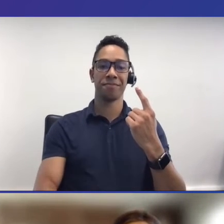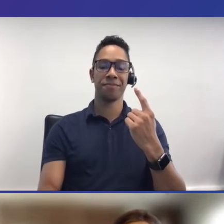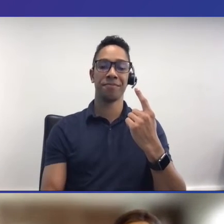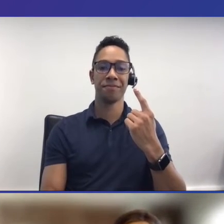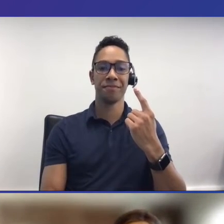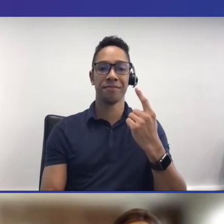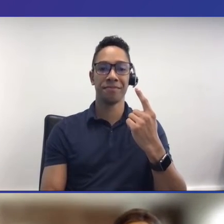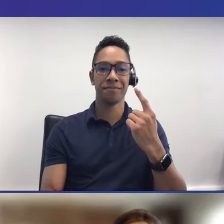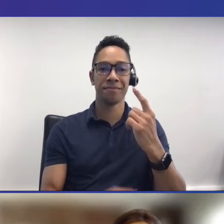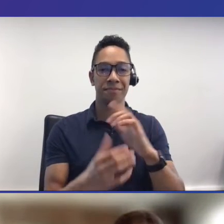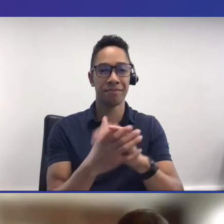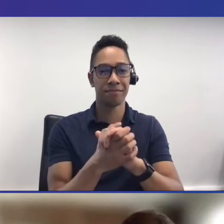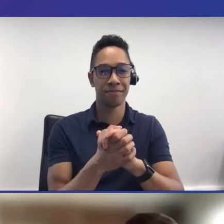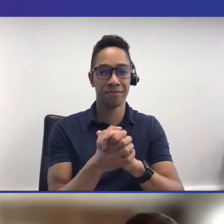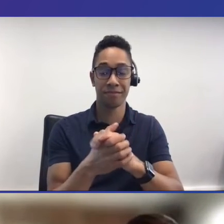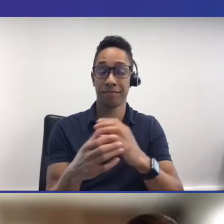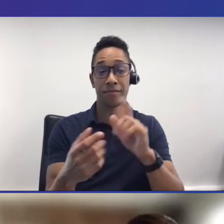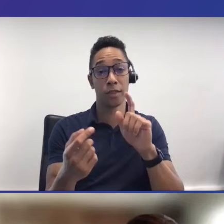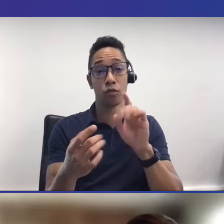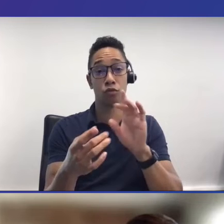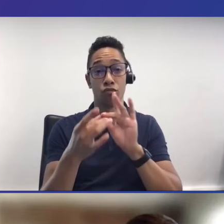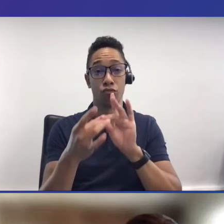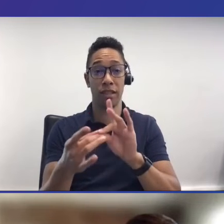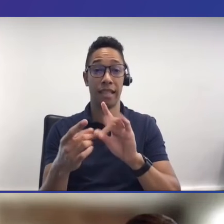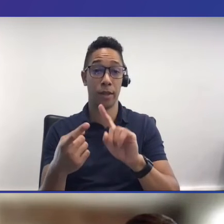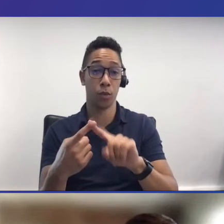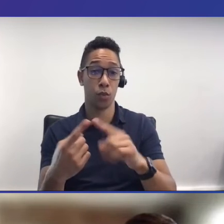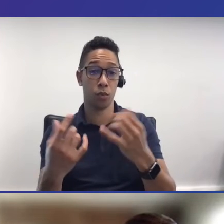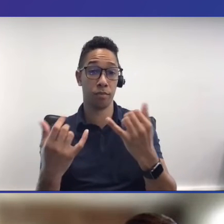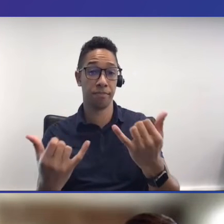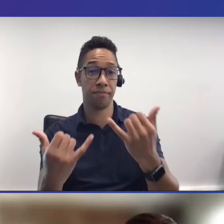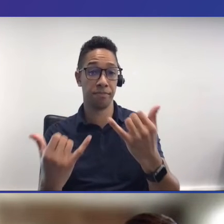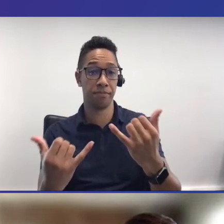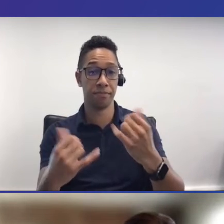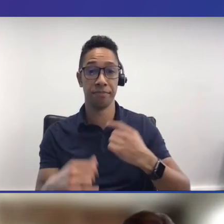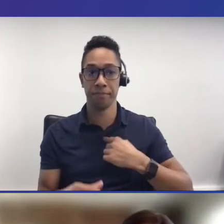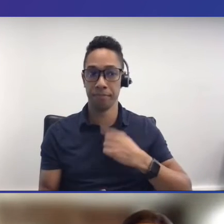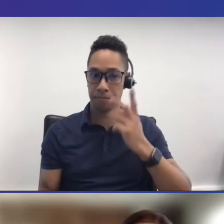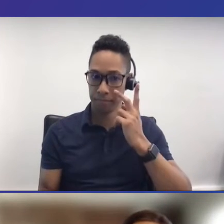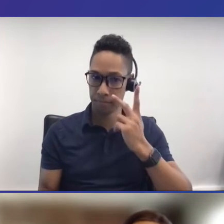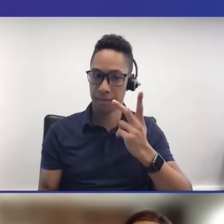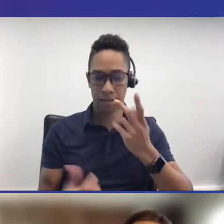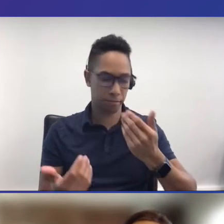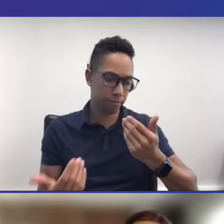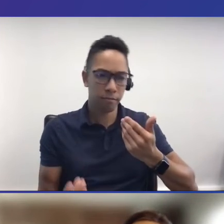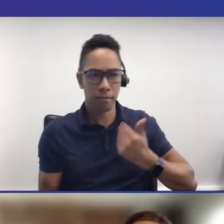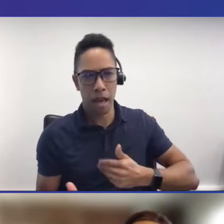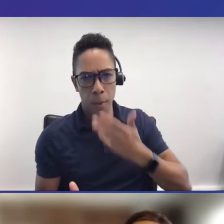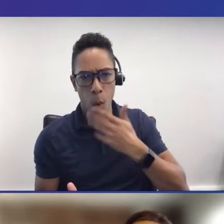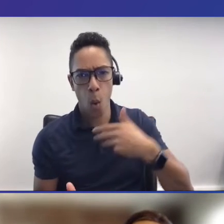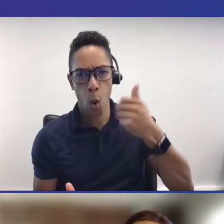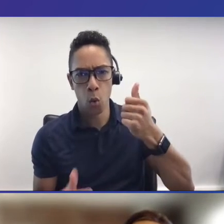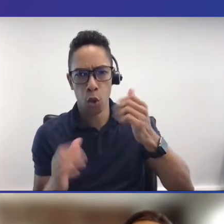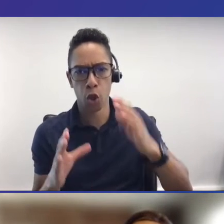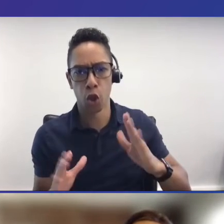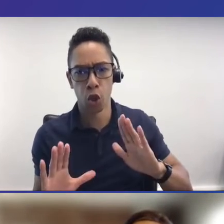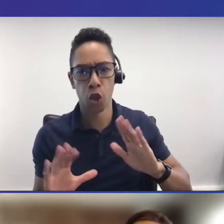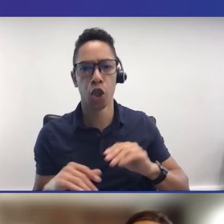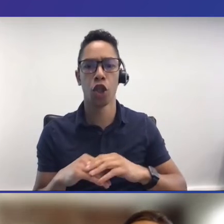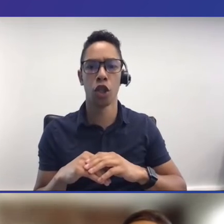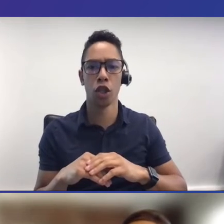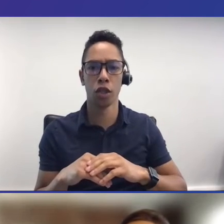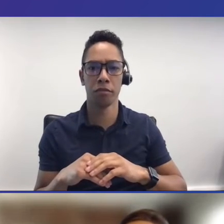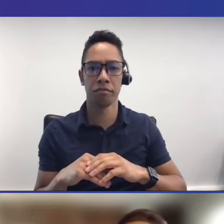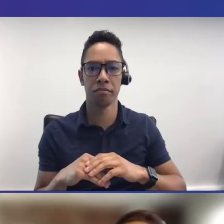where we're at this particular time, which I see now as an older person who's